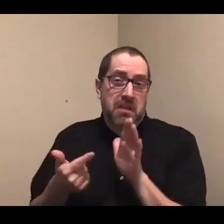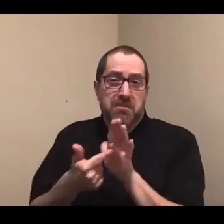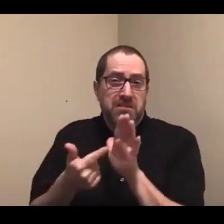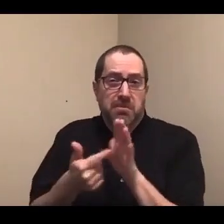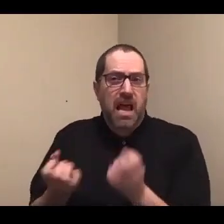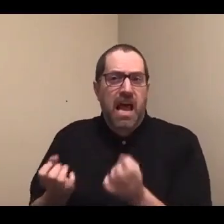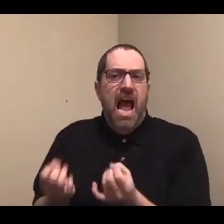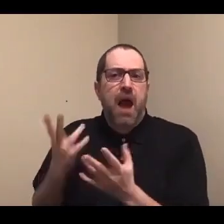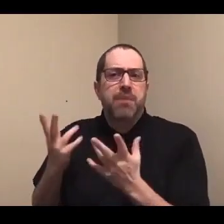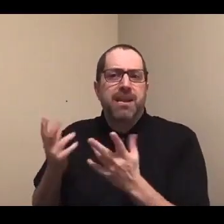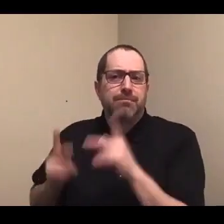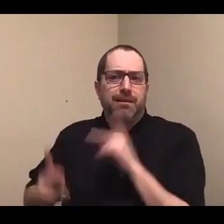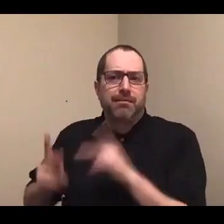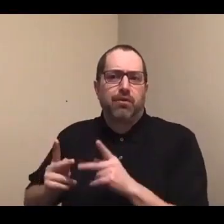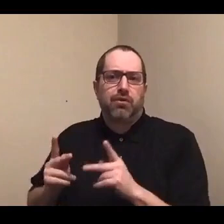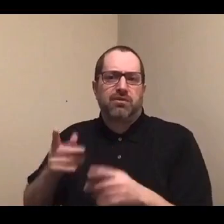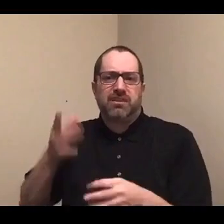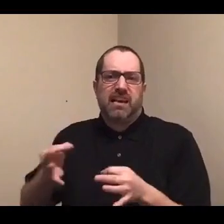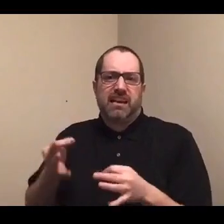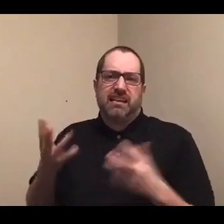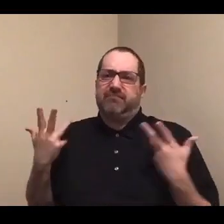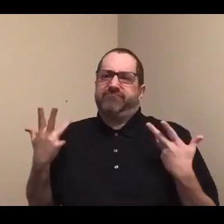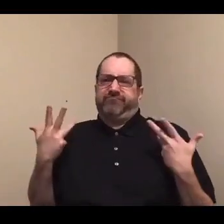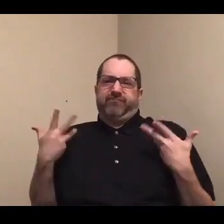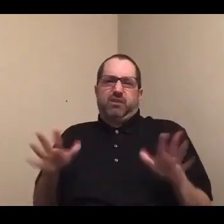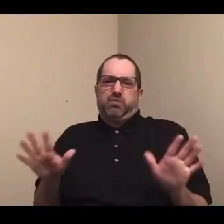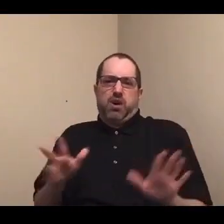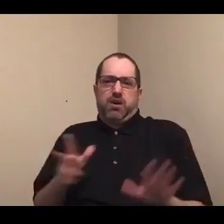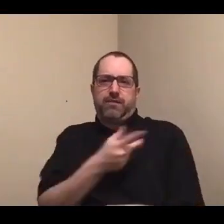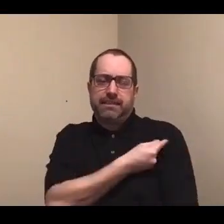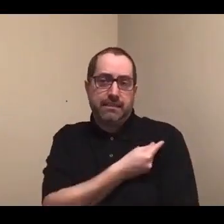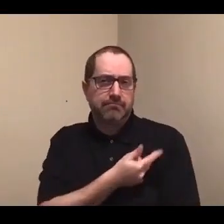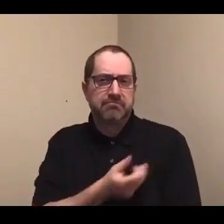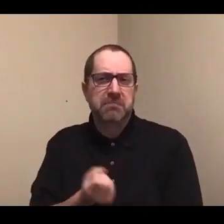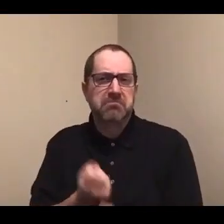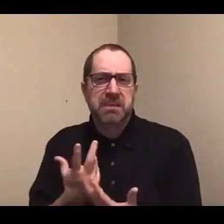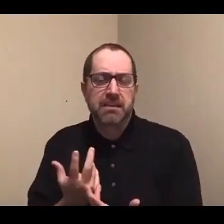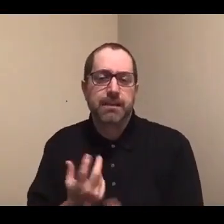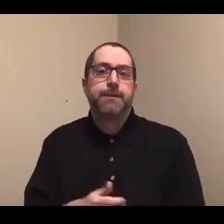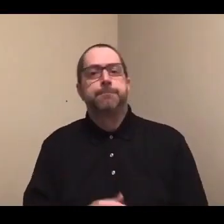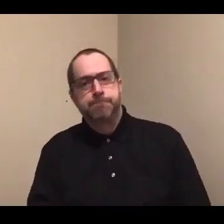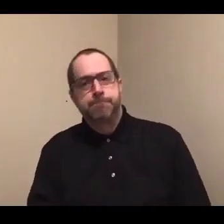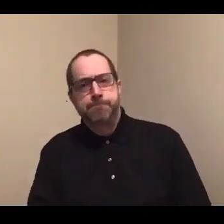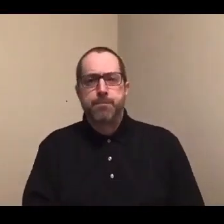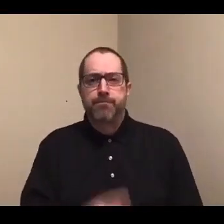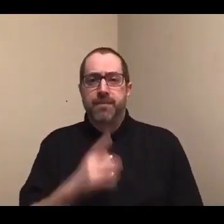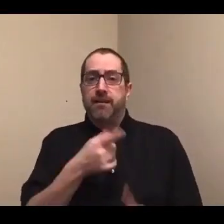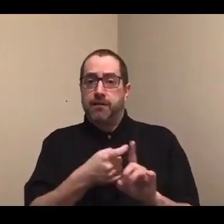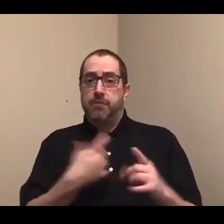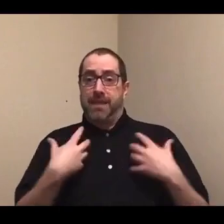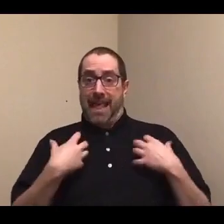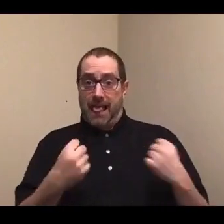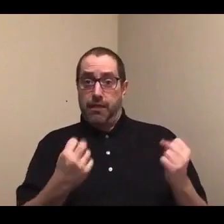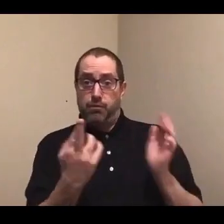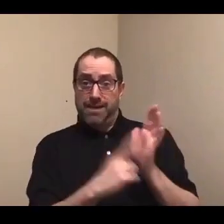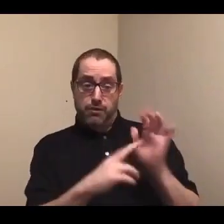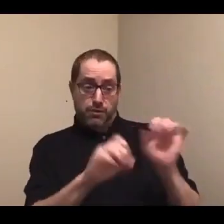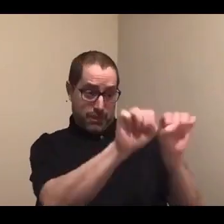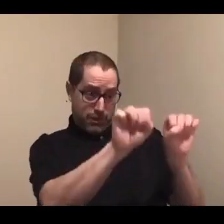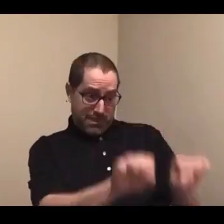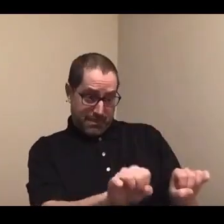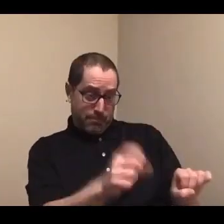choose to get vaccinated? So what we would know, Stephanie, from the health registration system is the amount of